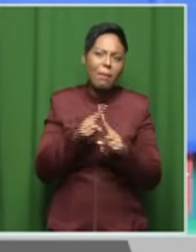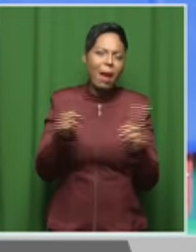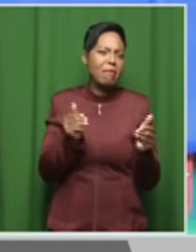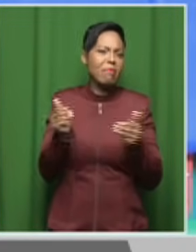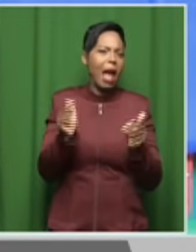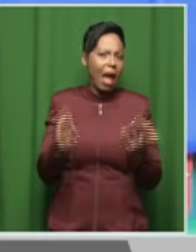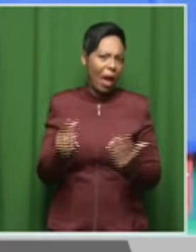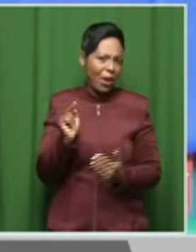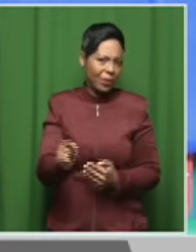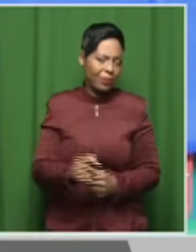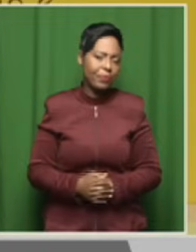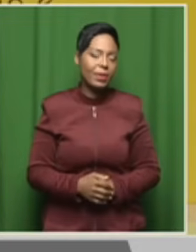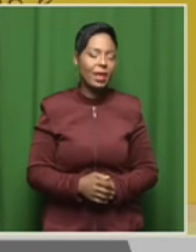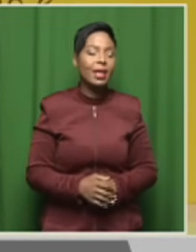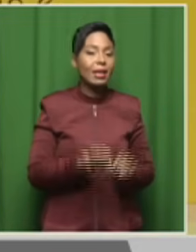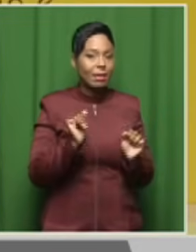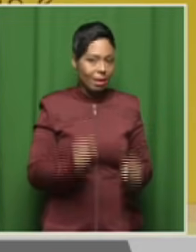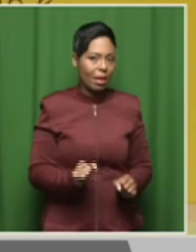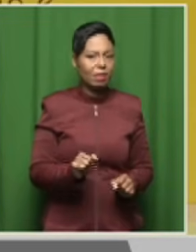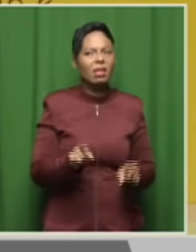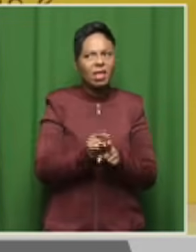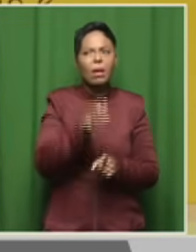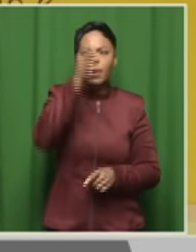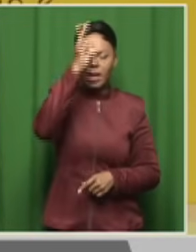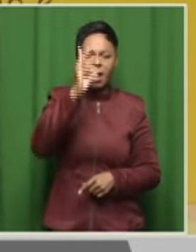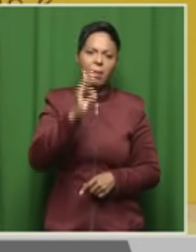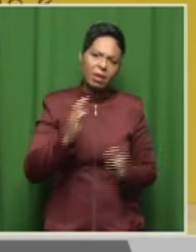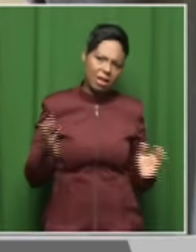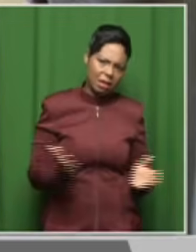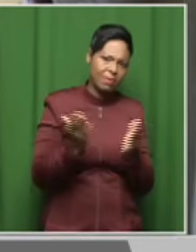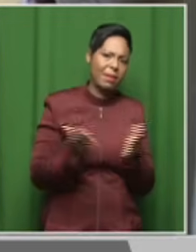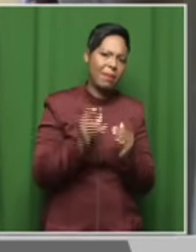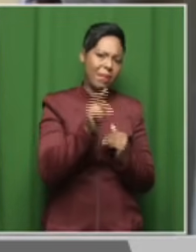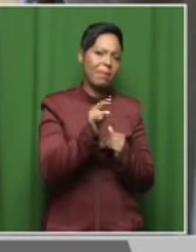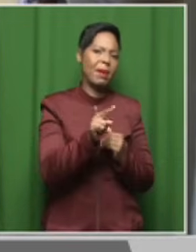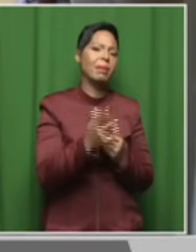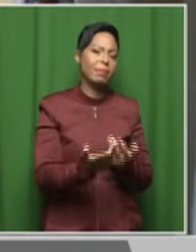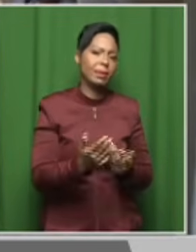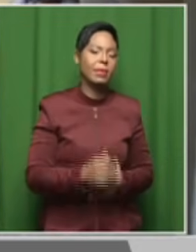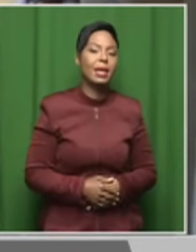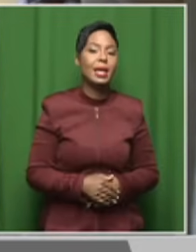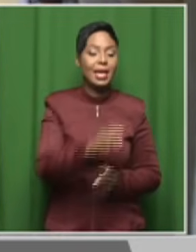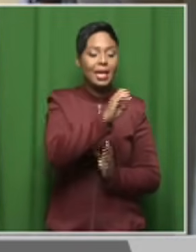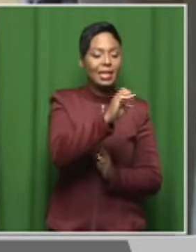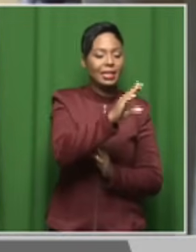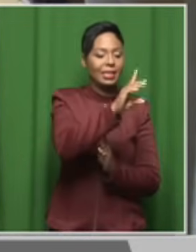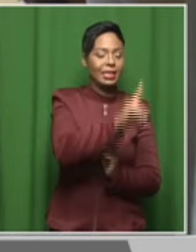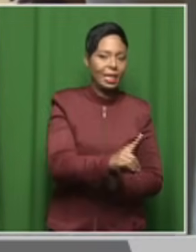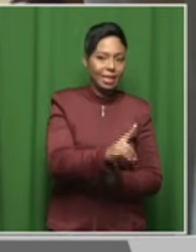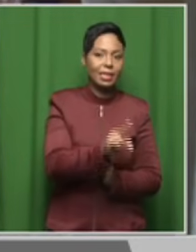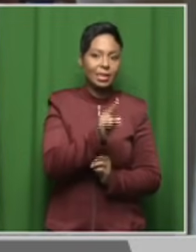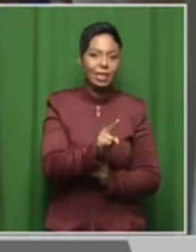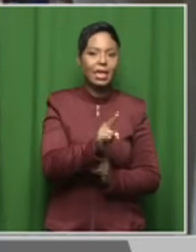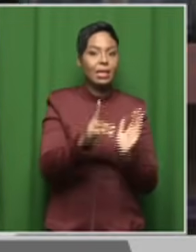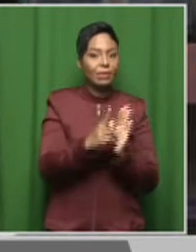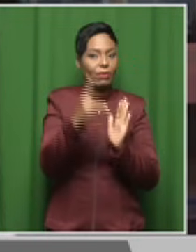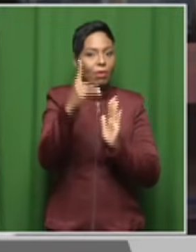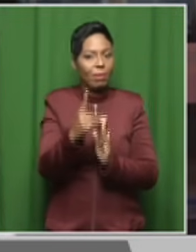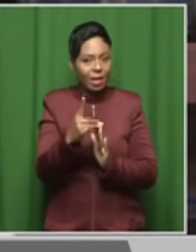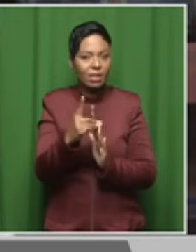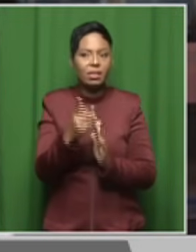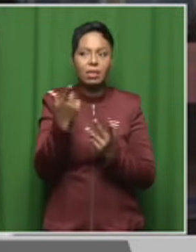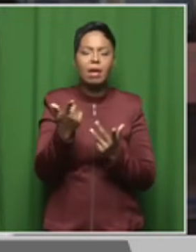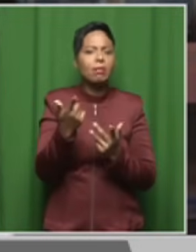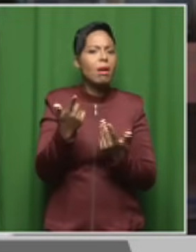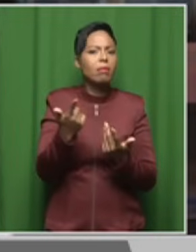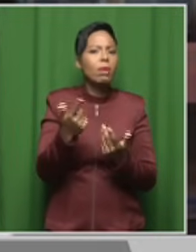being encouraged by government. Investment in SED and socioeconomic development is a tax break for businesses, and